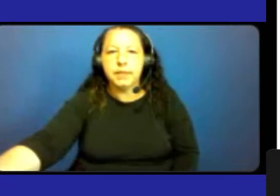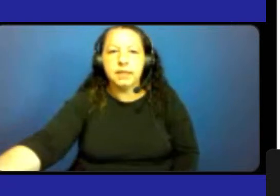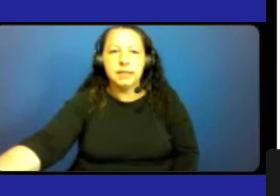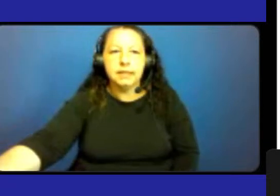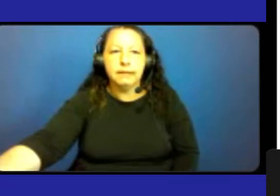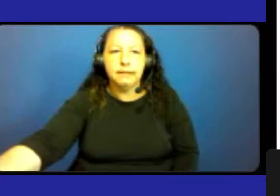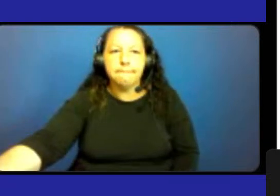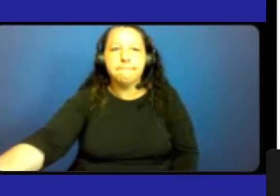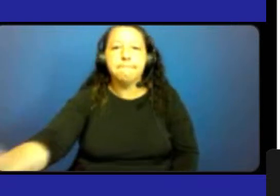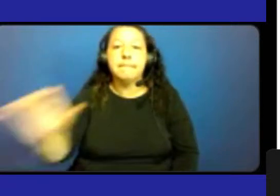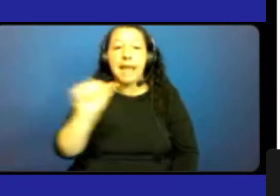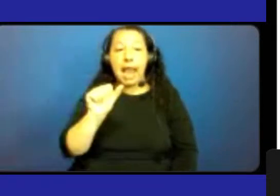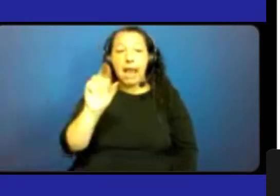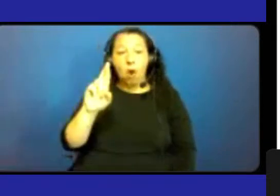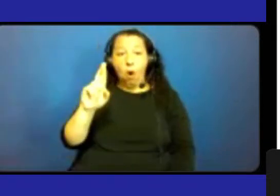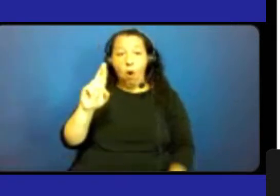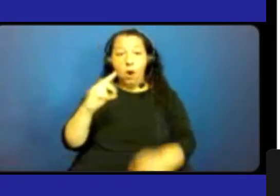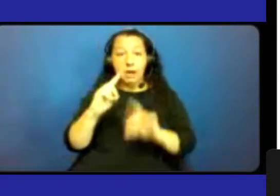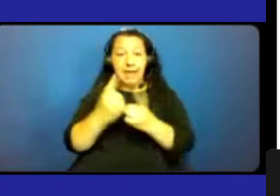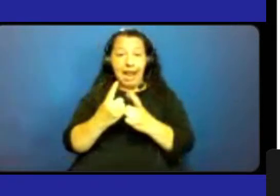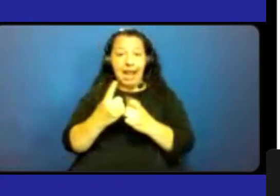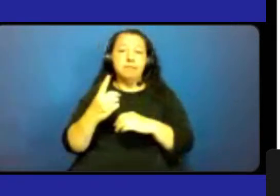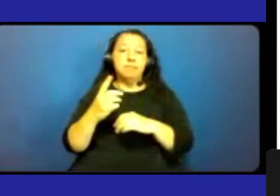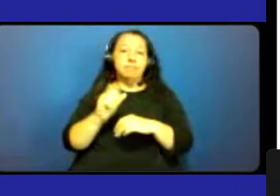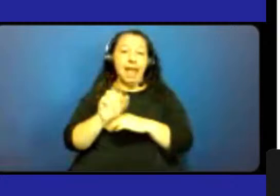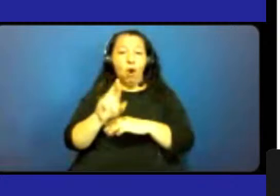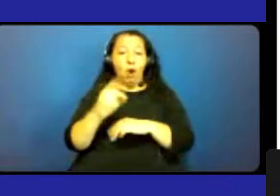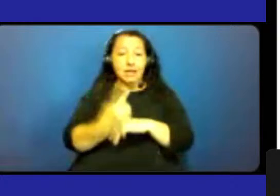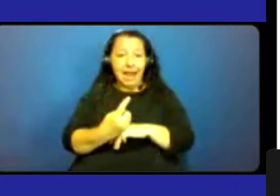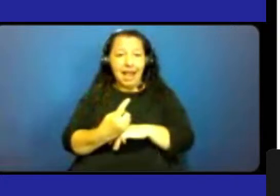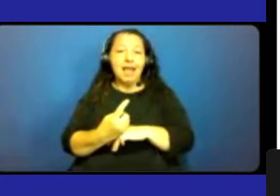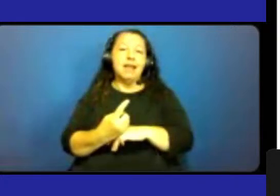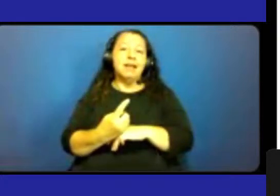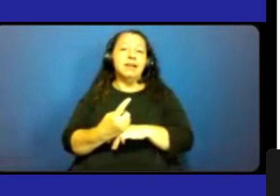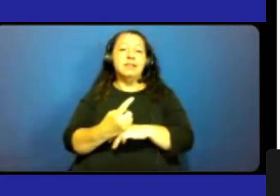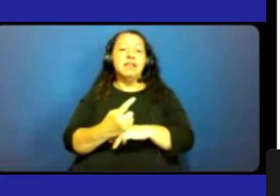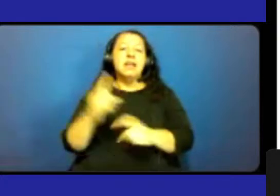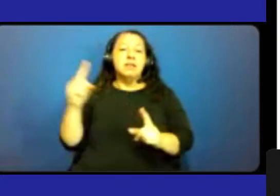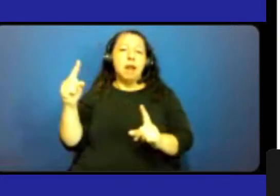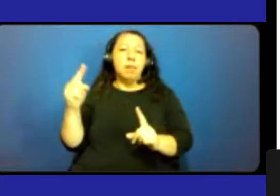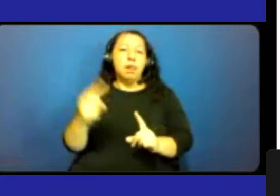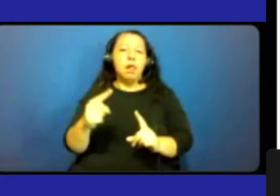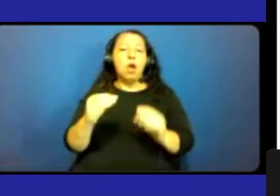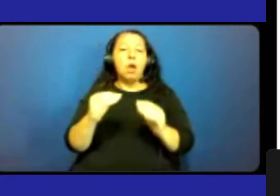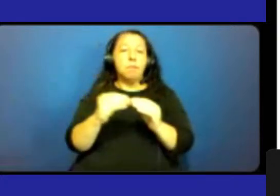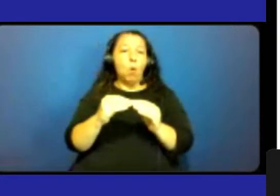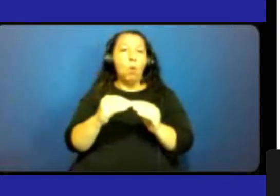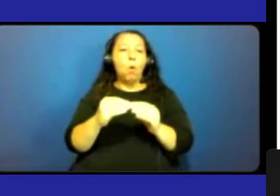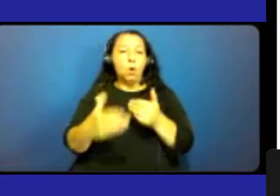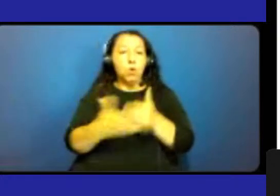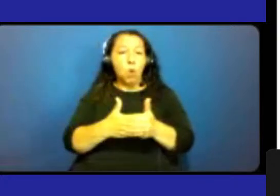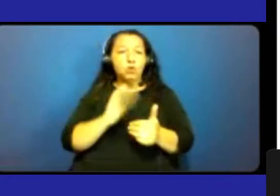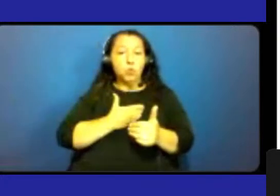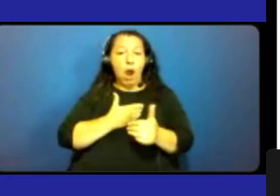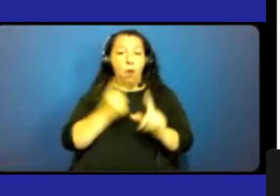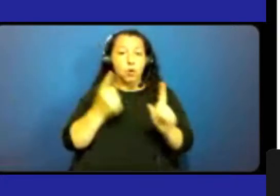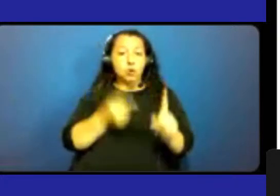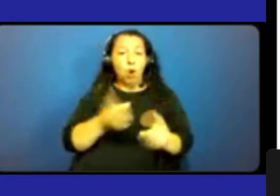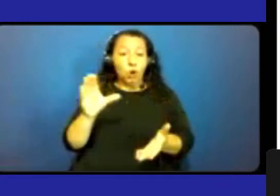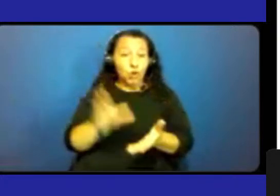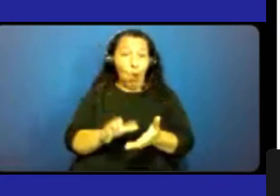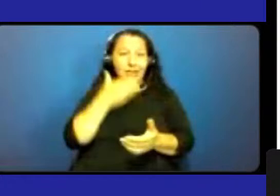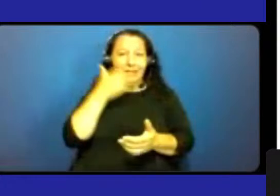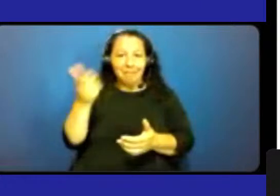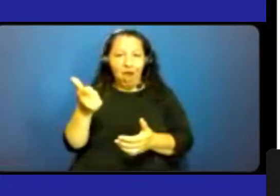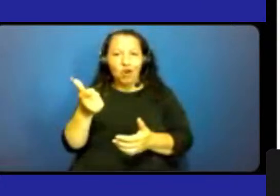receivable days, again, creeping back down towards our target. Lower is better here, so we are down from 60 to 53, which we're